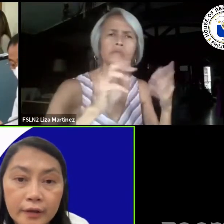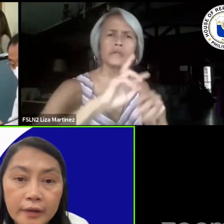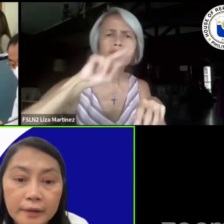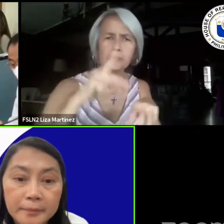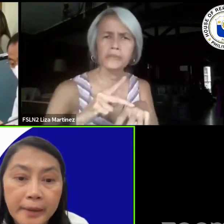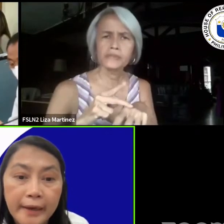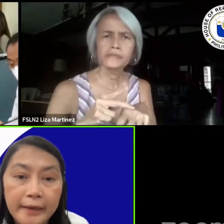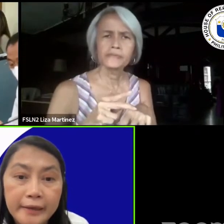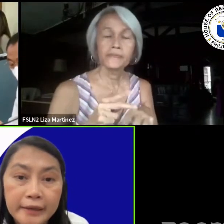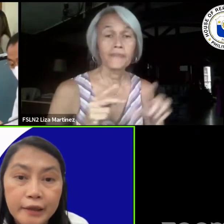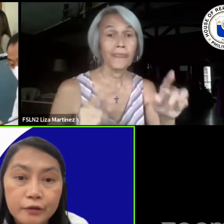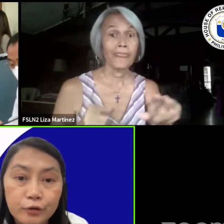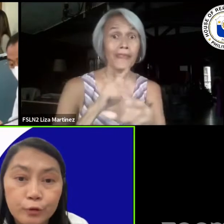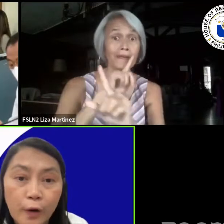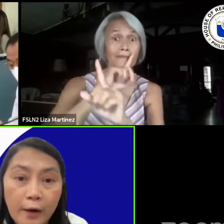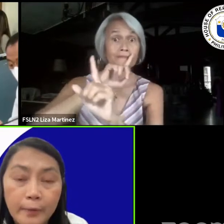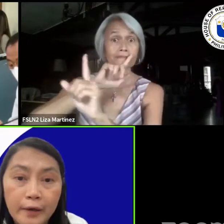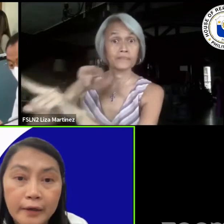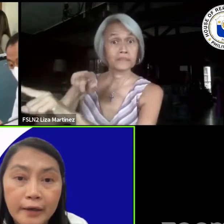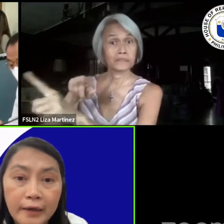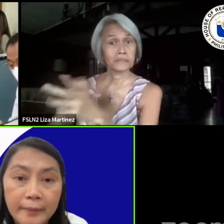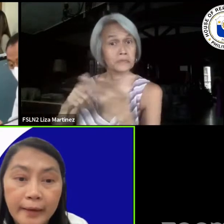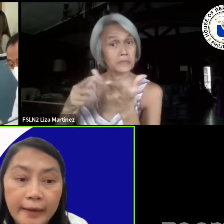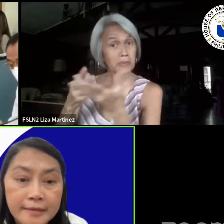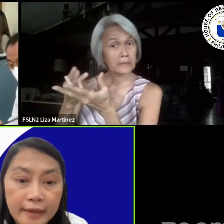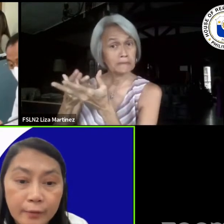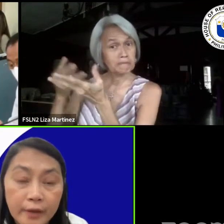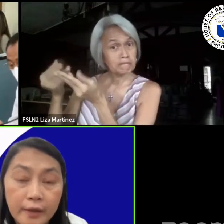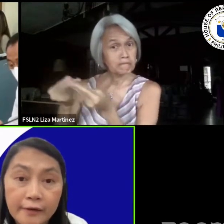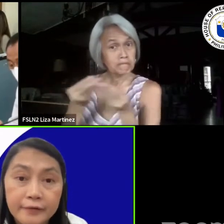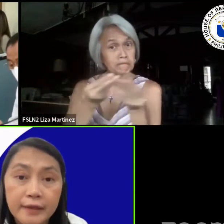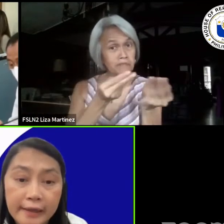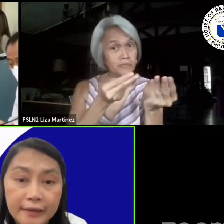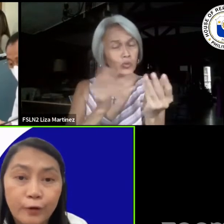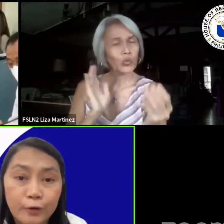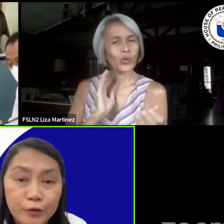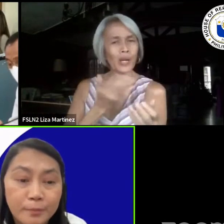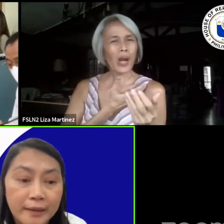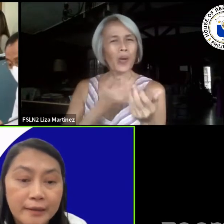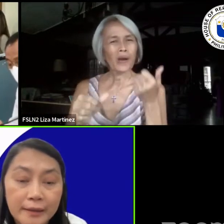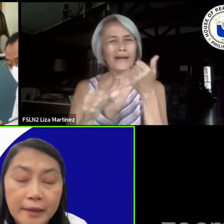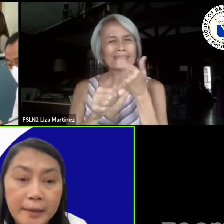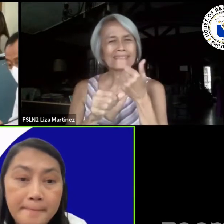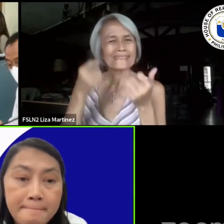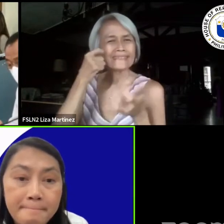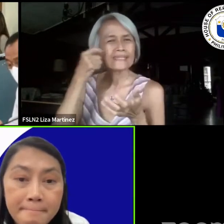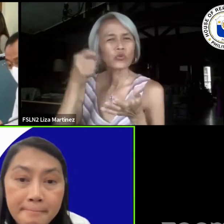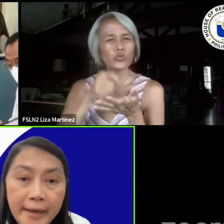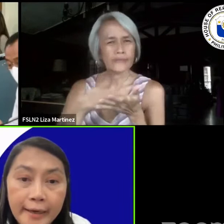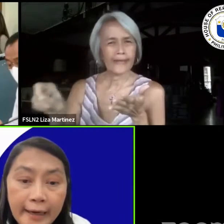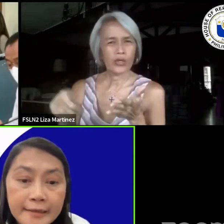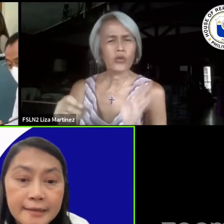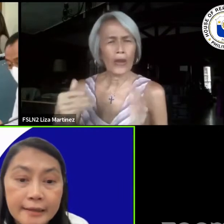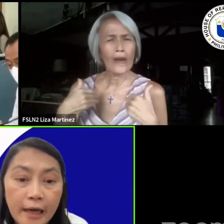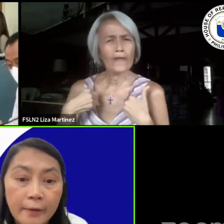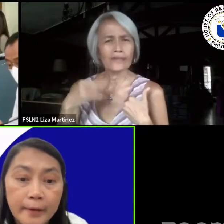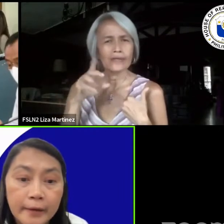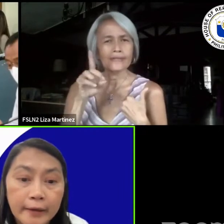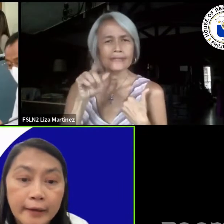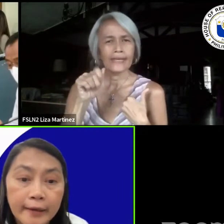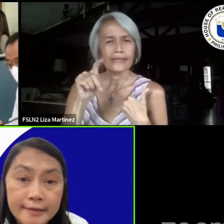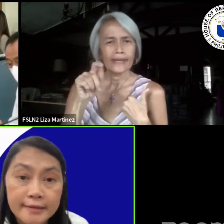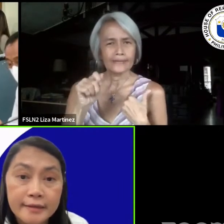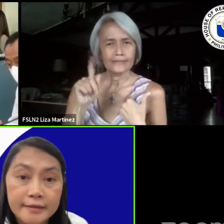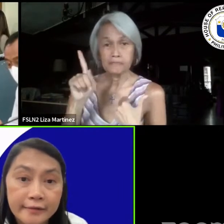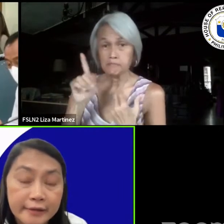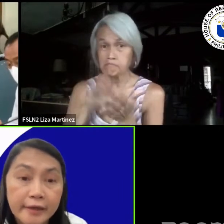Your Honor, may I yield to our ASEC? We have the data also, but may I ask that